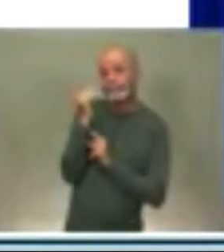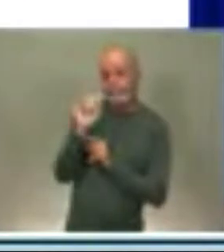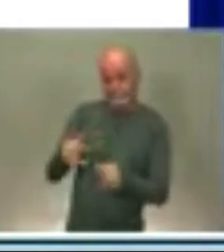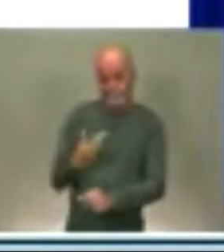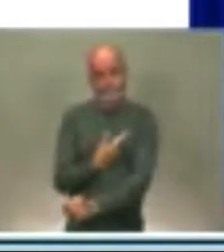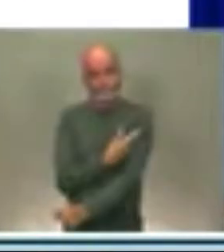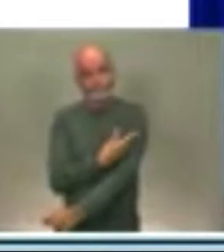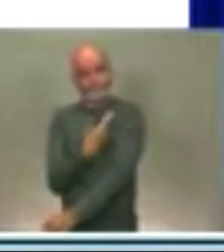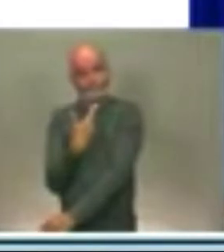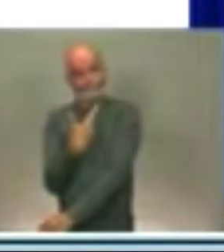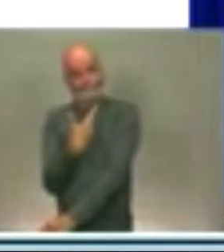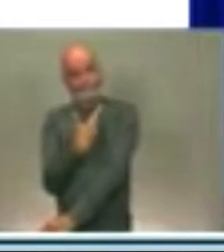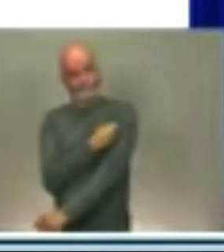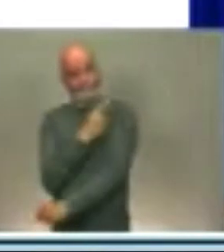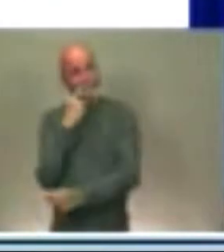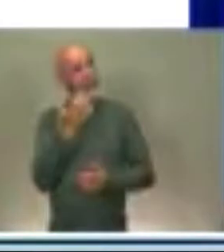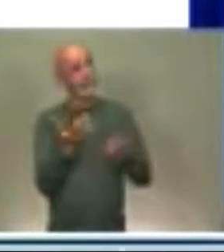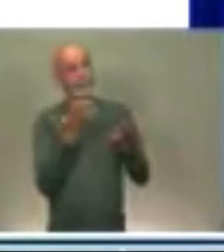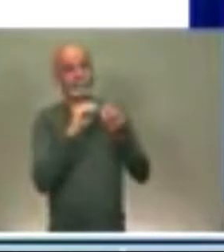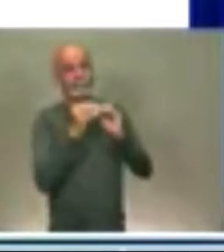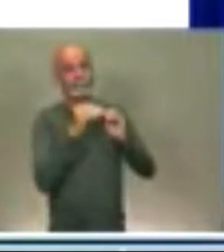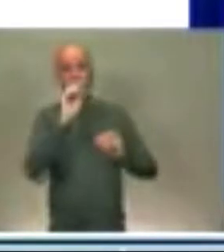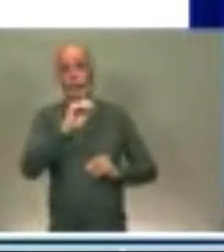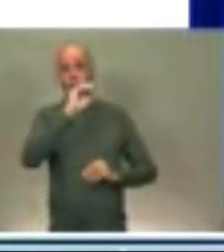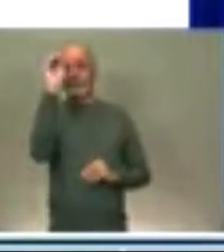in this province. I mean, that's an important thing.